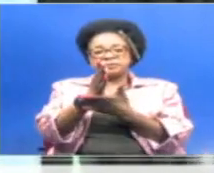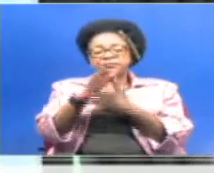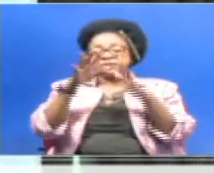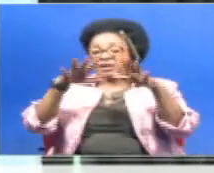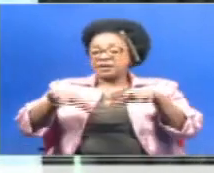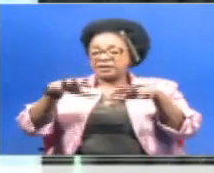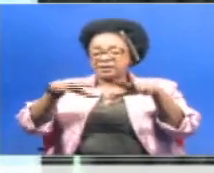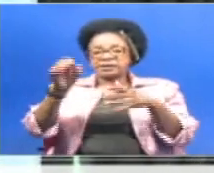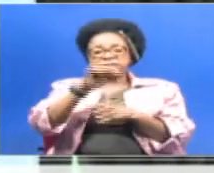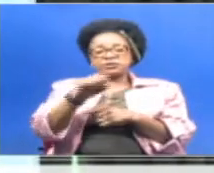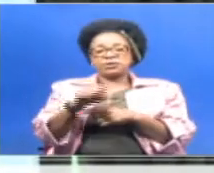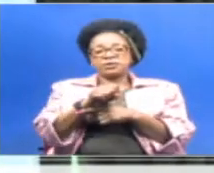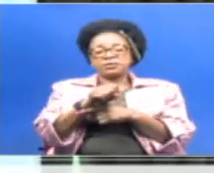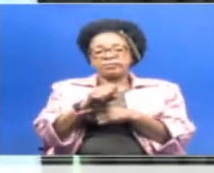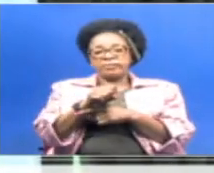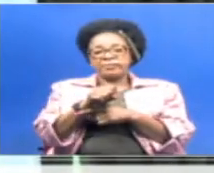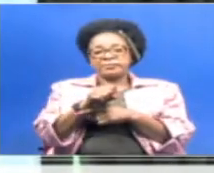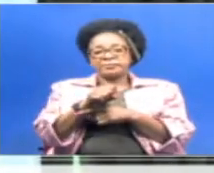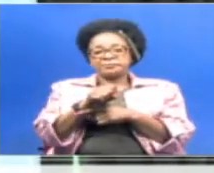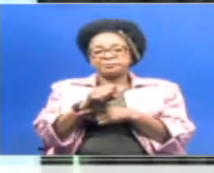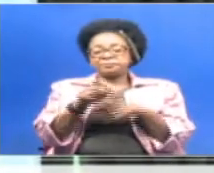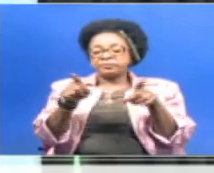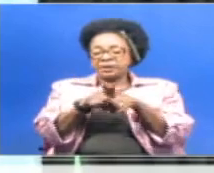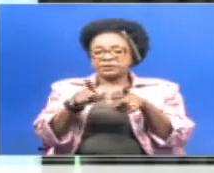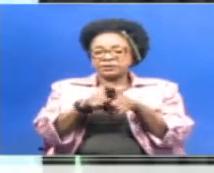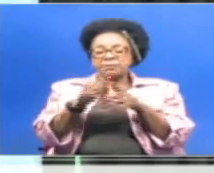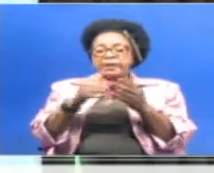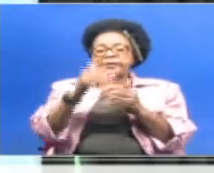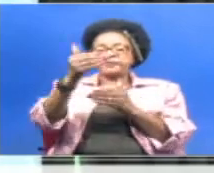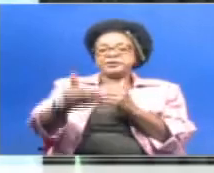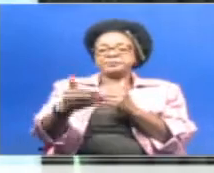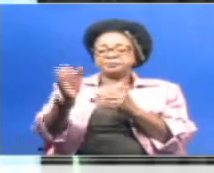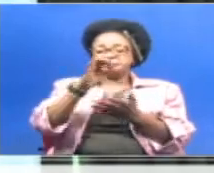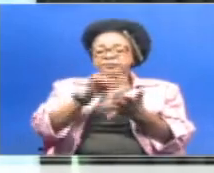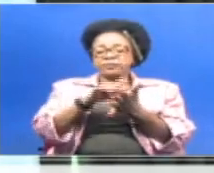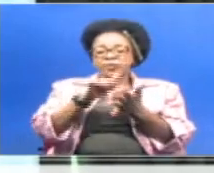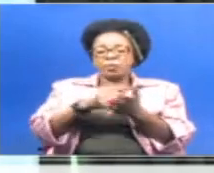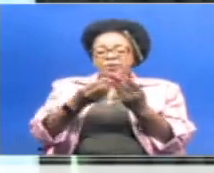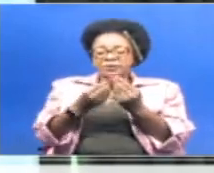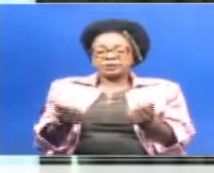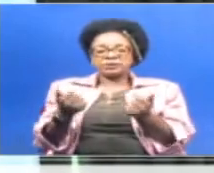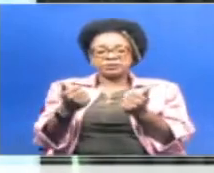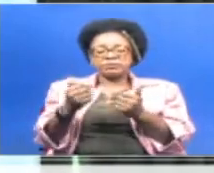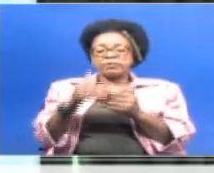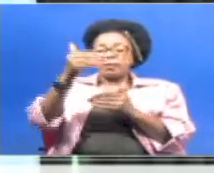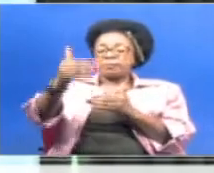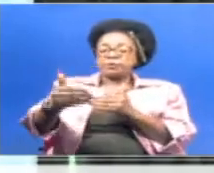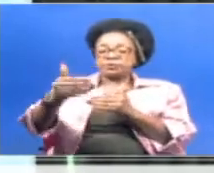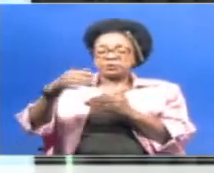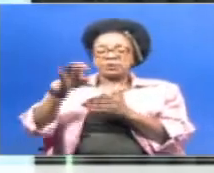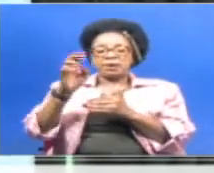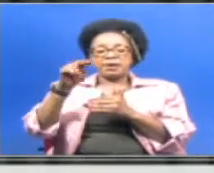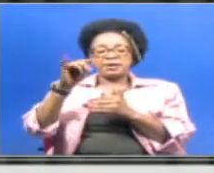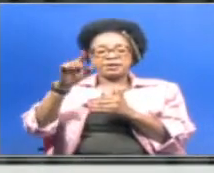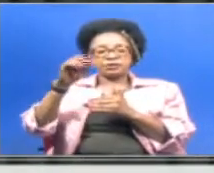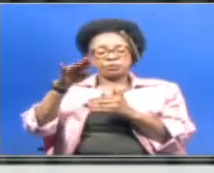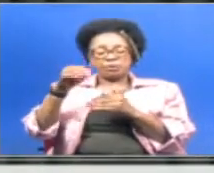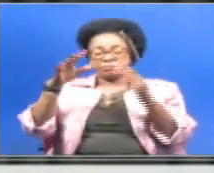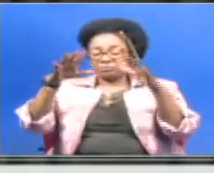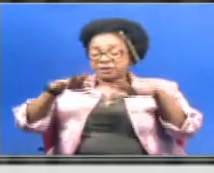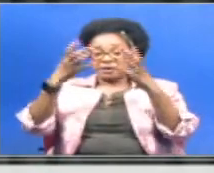season and even after, so that we address the post-El Nino periods.